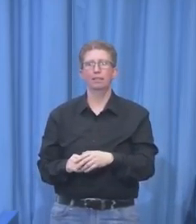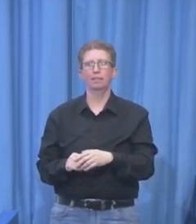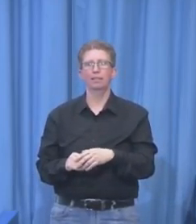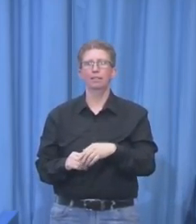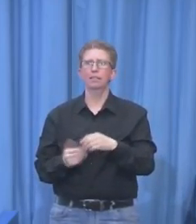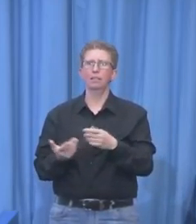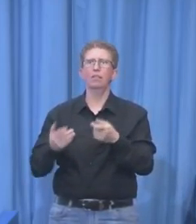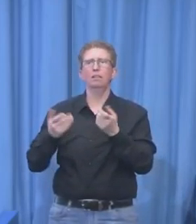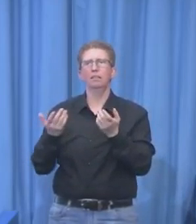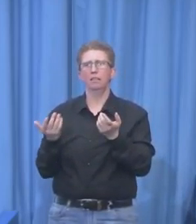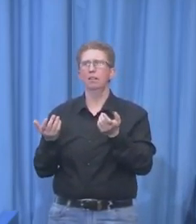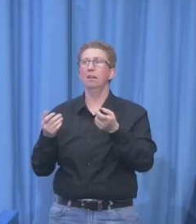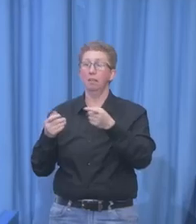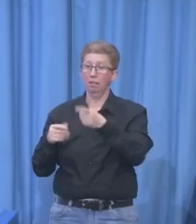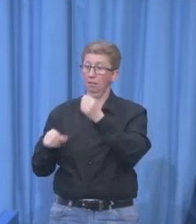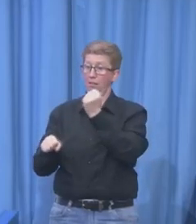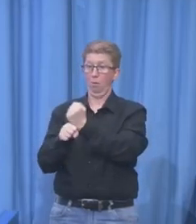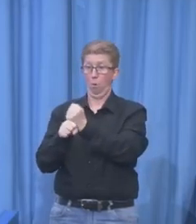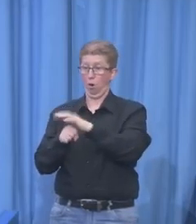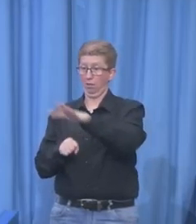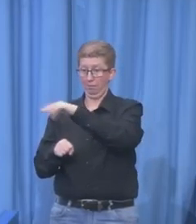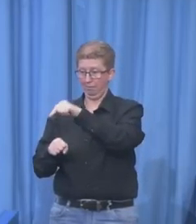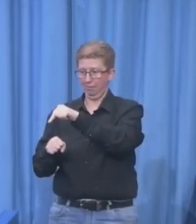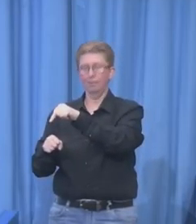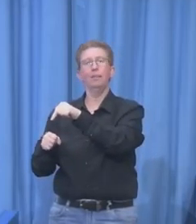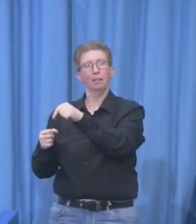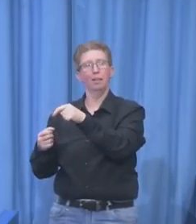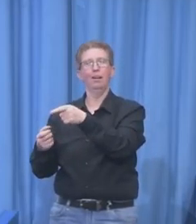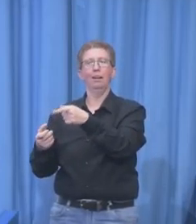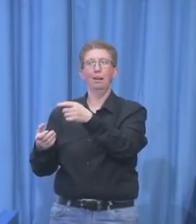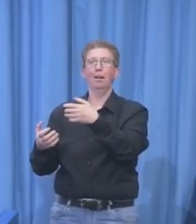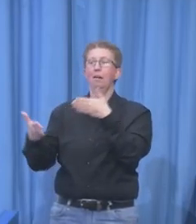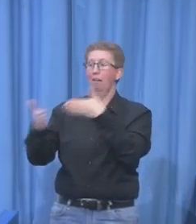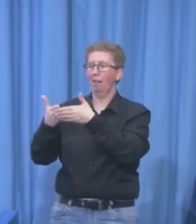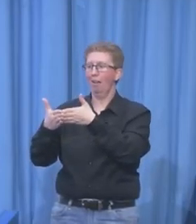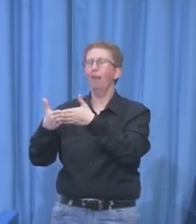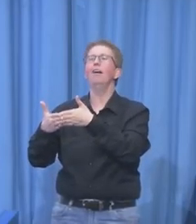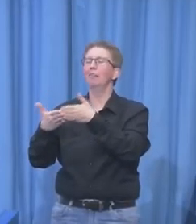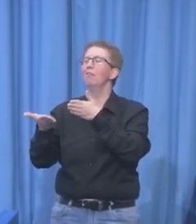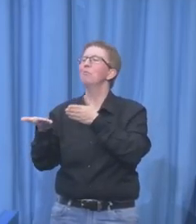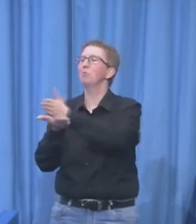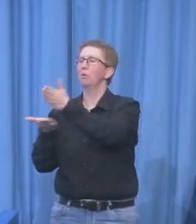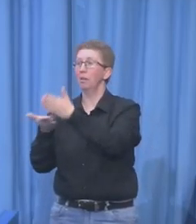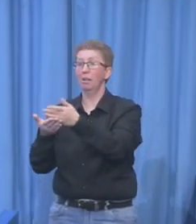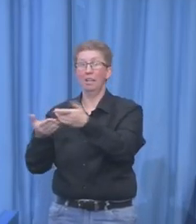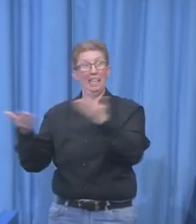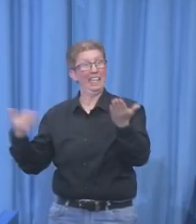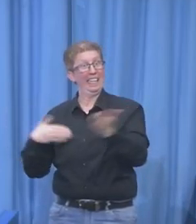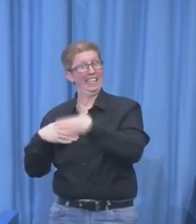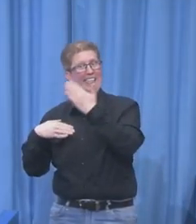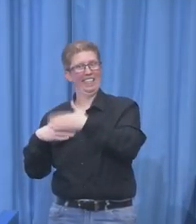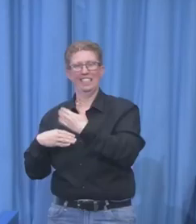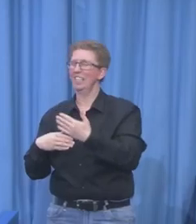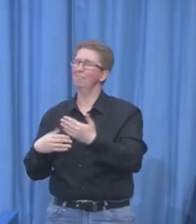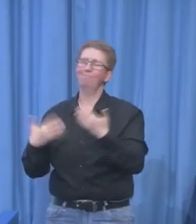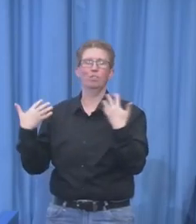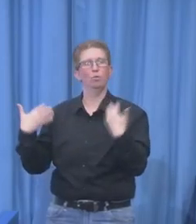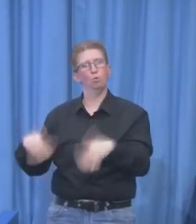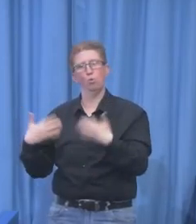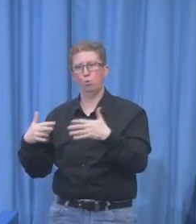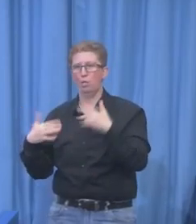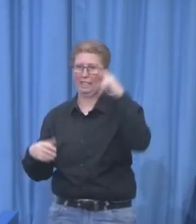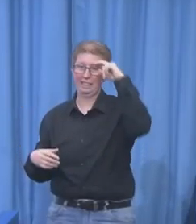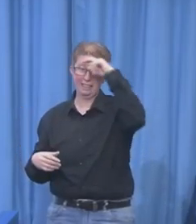requires knowledge, motivation, changing the mindset, and the money. Unfortunately, when we work